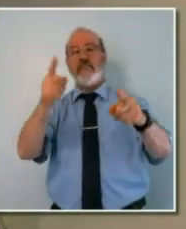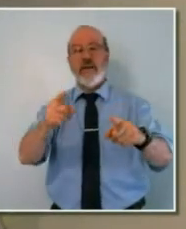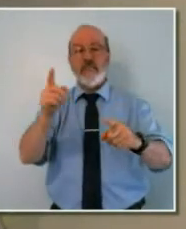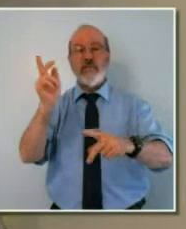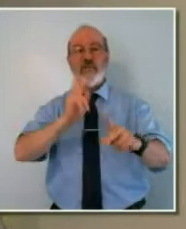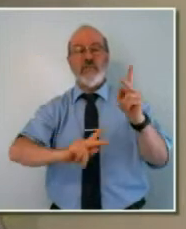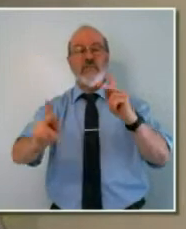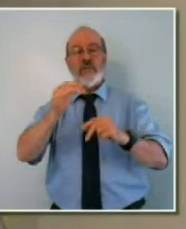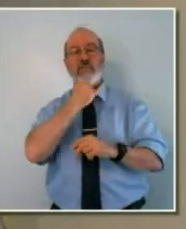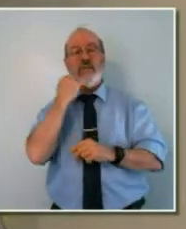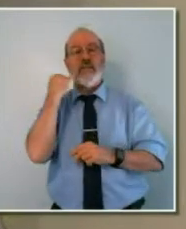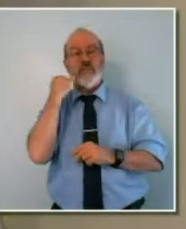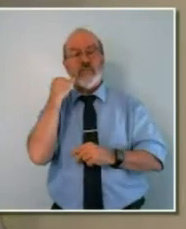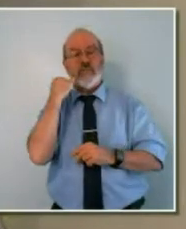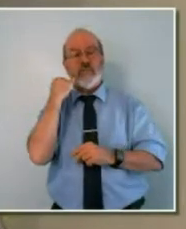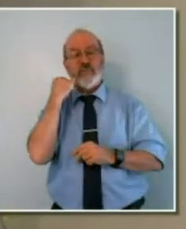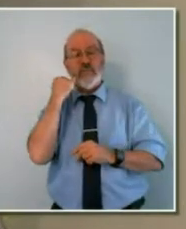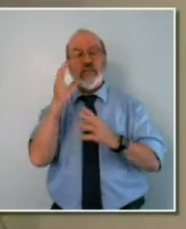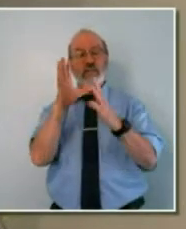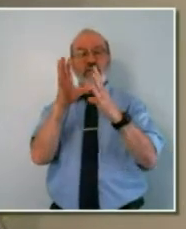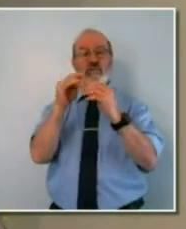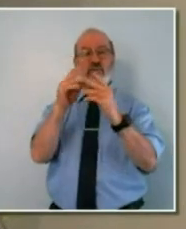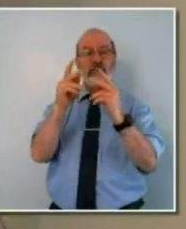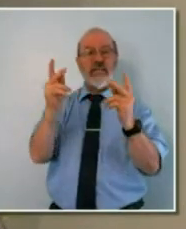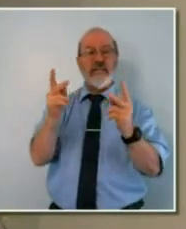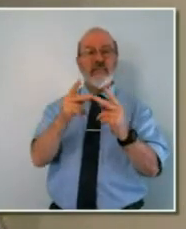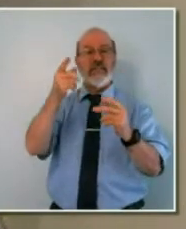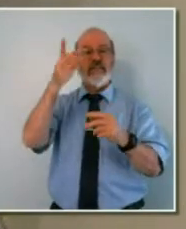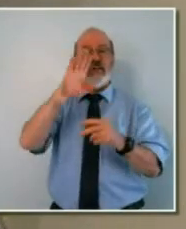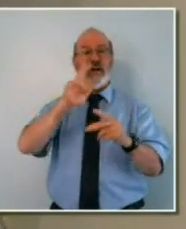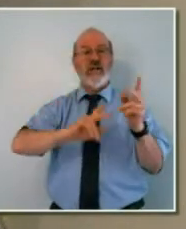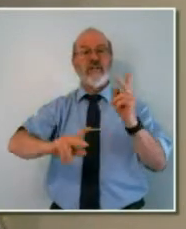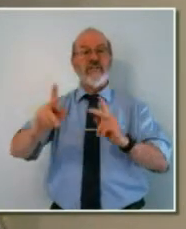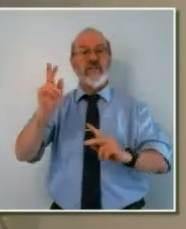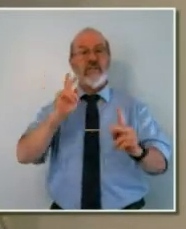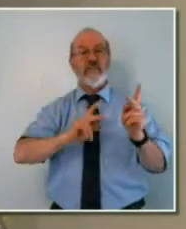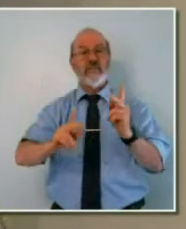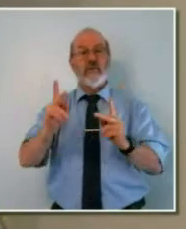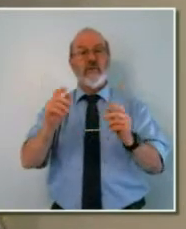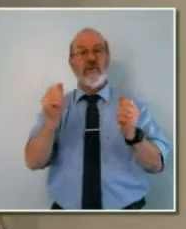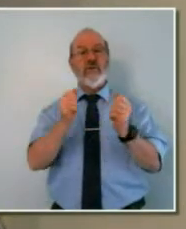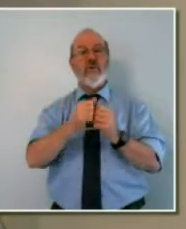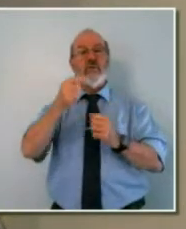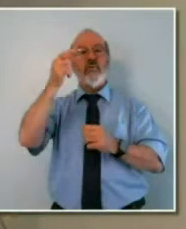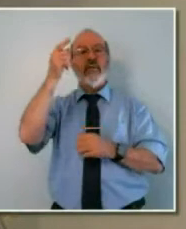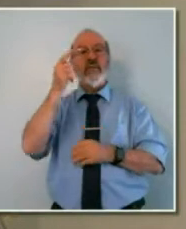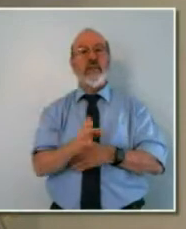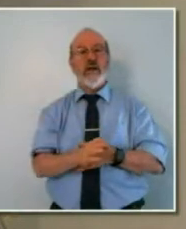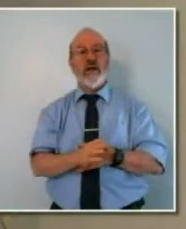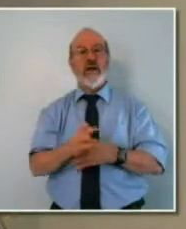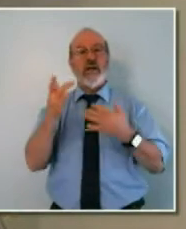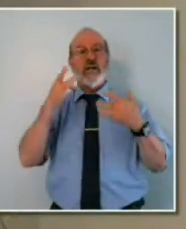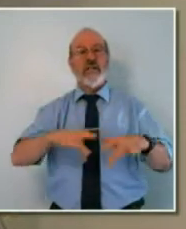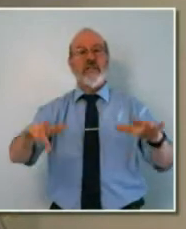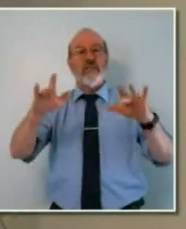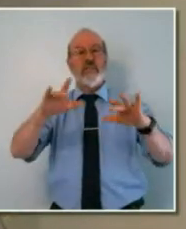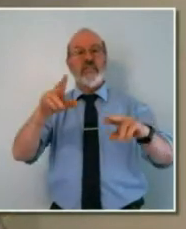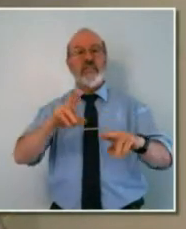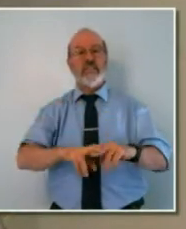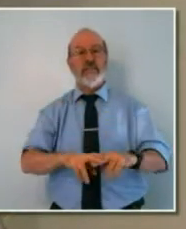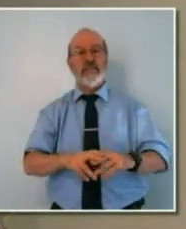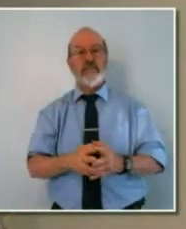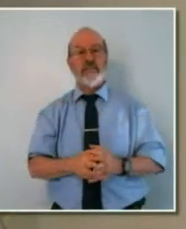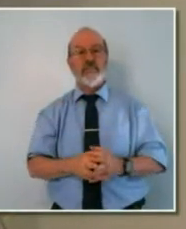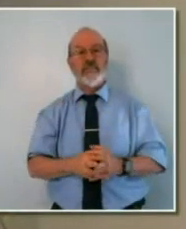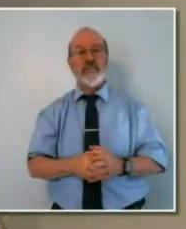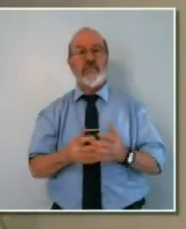of Israel. So it was the meeting place of God's people with God, the mercy seat. Now, I